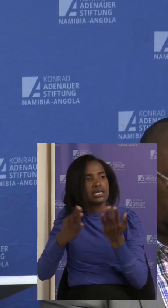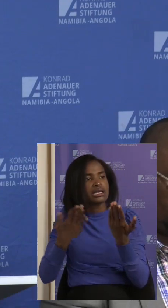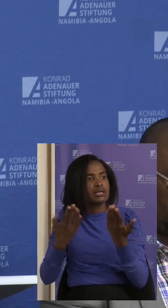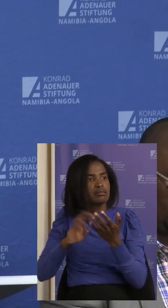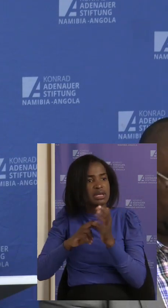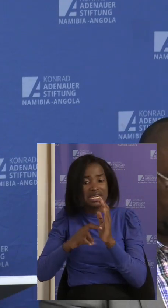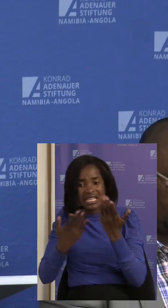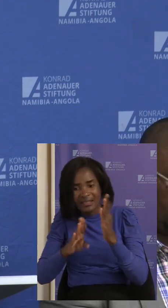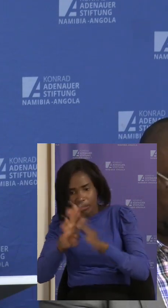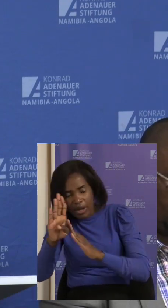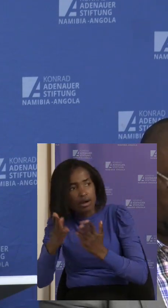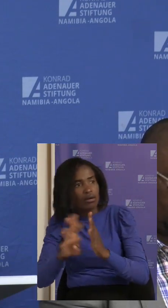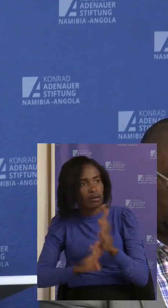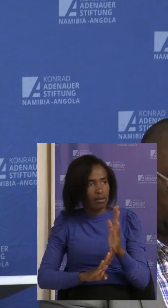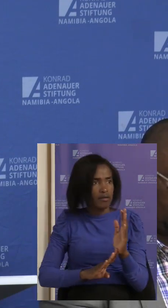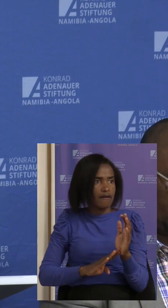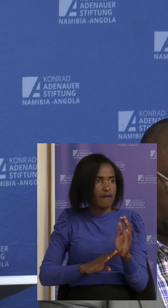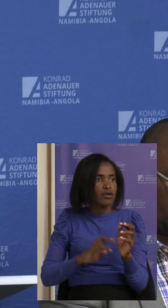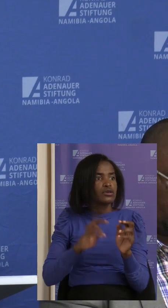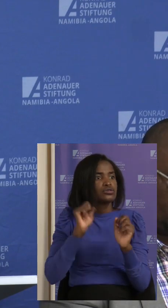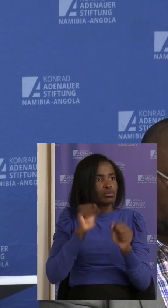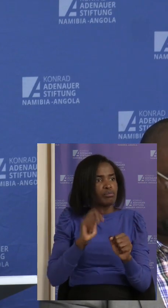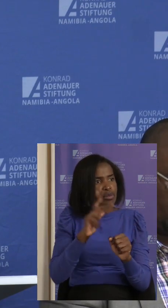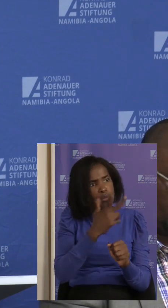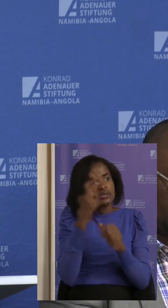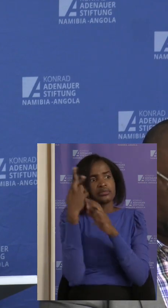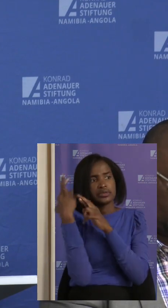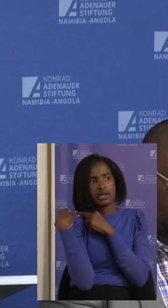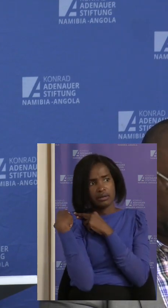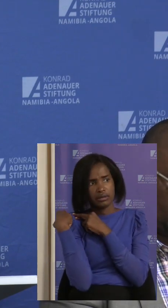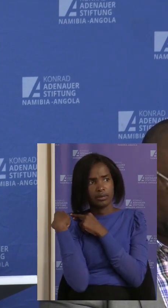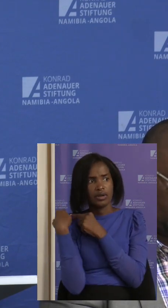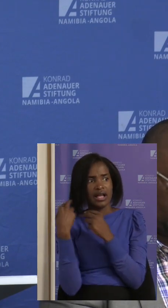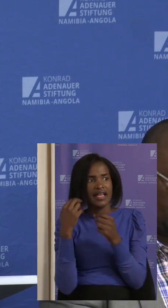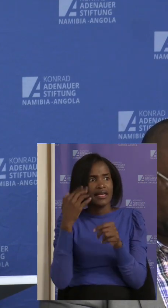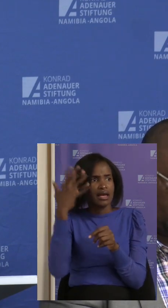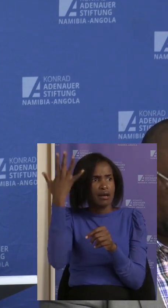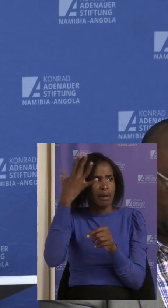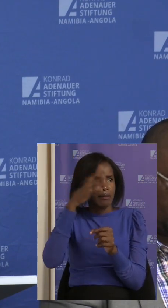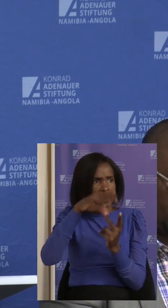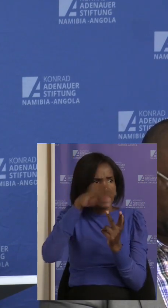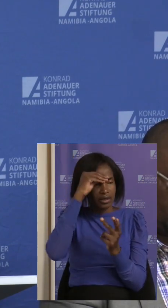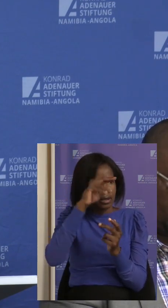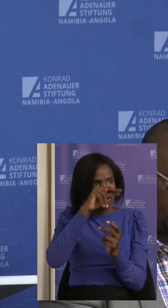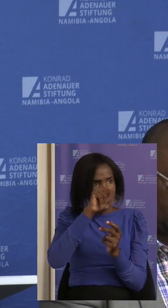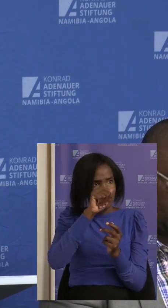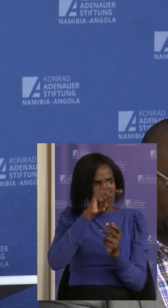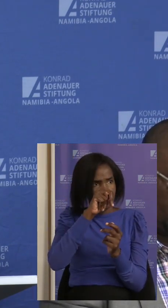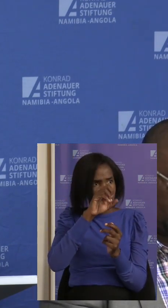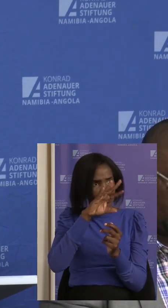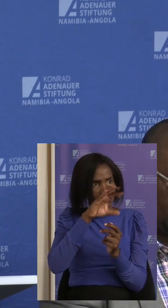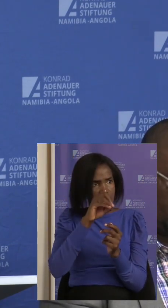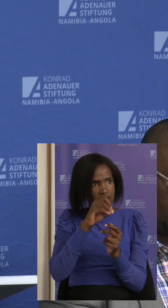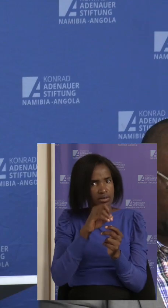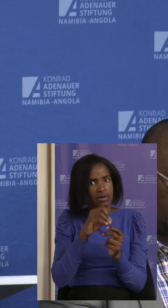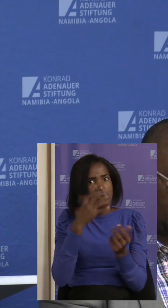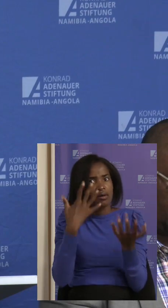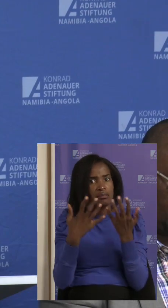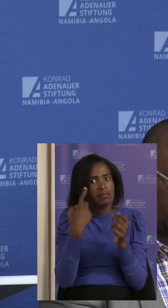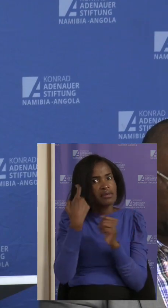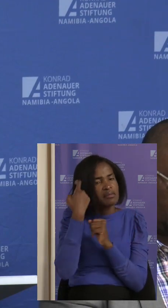levels. And I'll repeat it, even when we said it in the statement, It might have seemed a bit aggressive, I know, even to